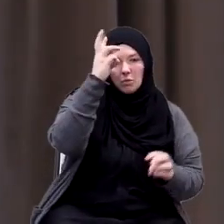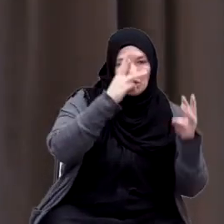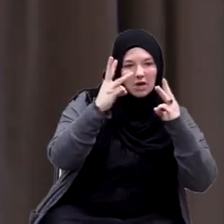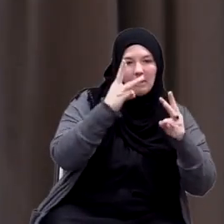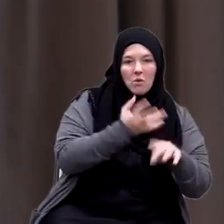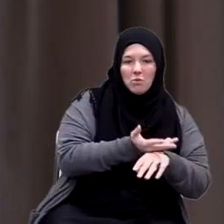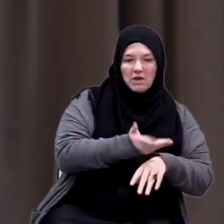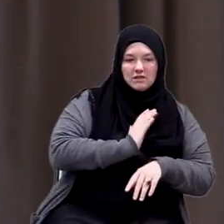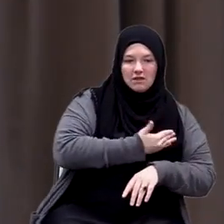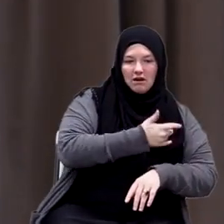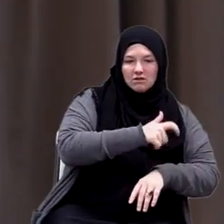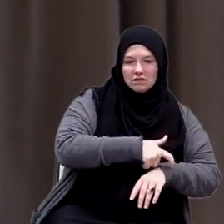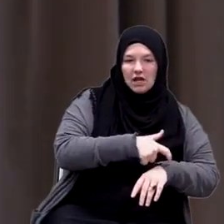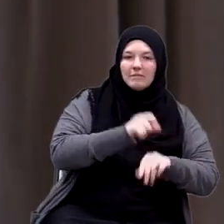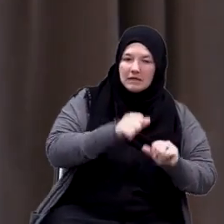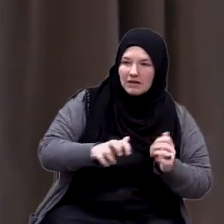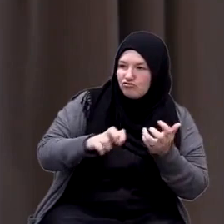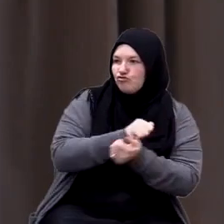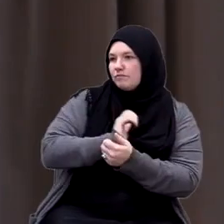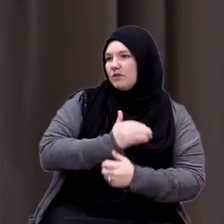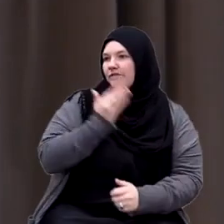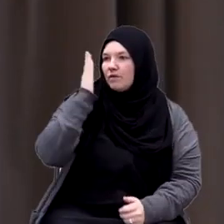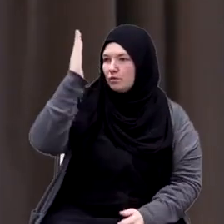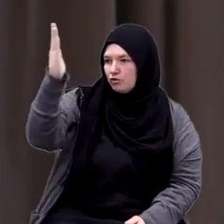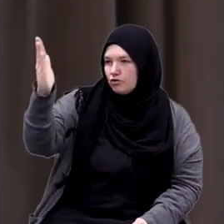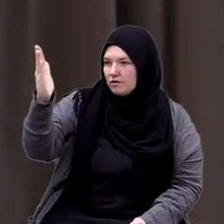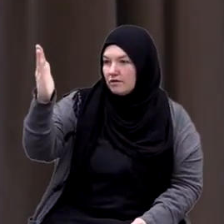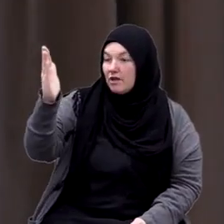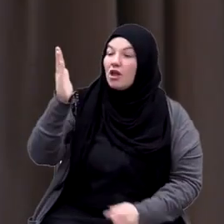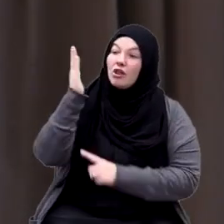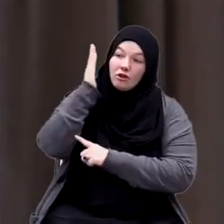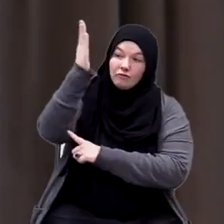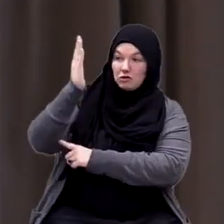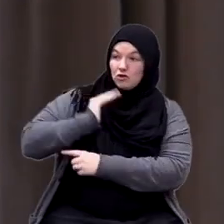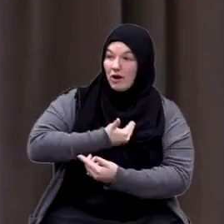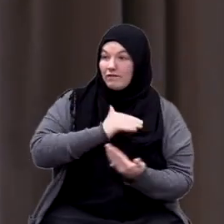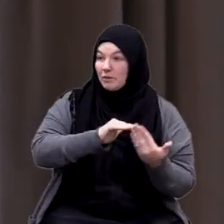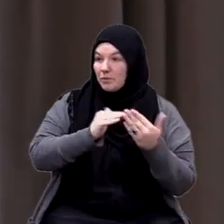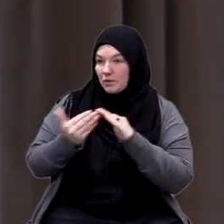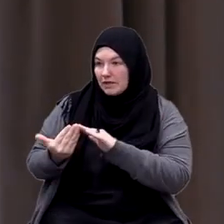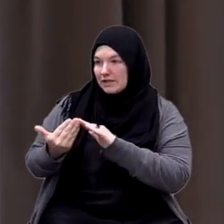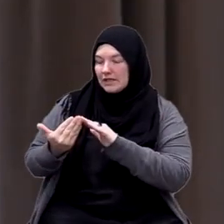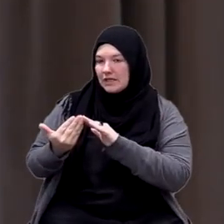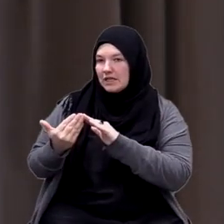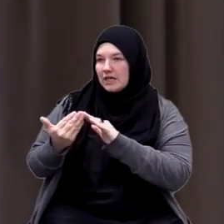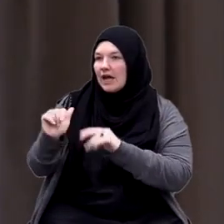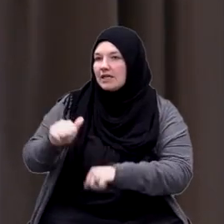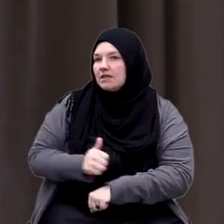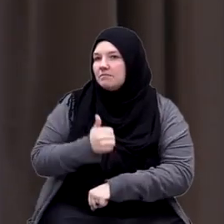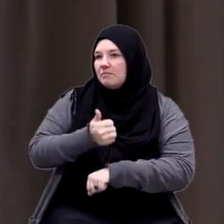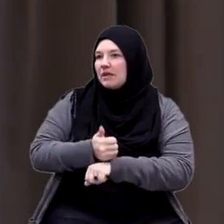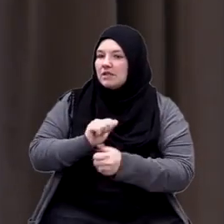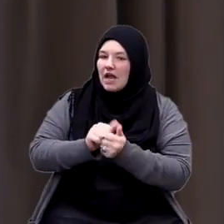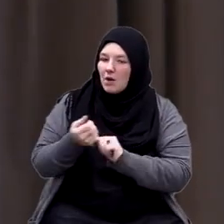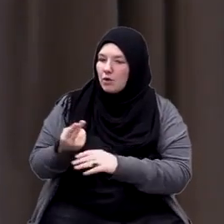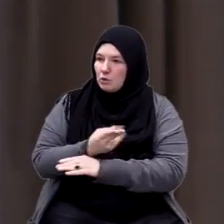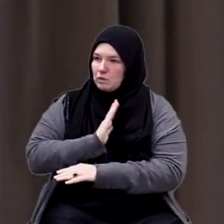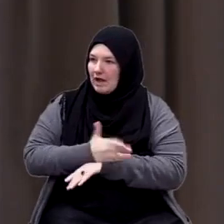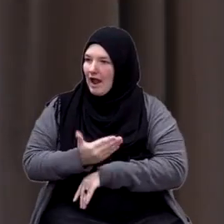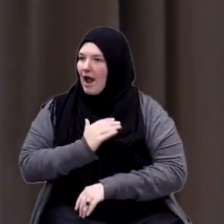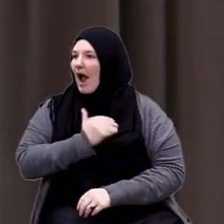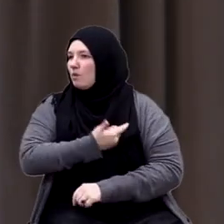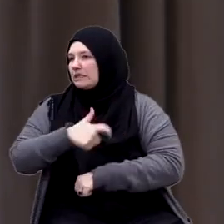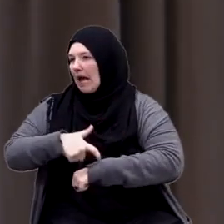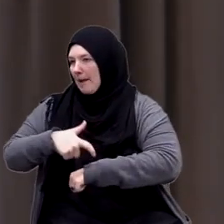community. The future of our community is hinged on this fact. Are we